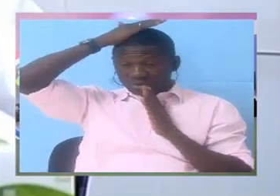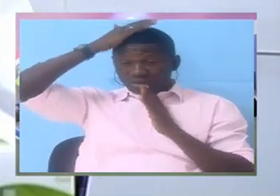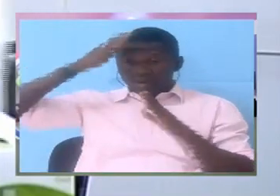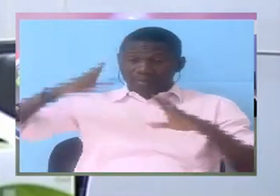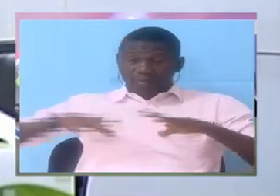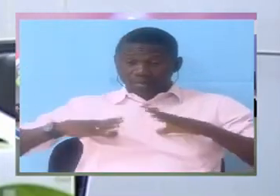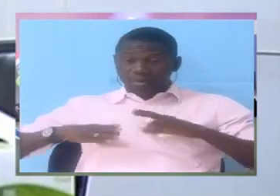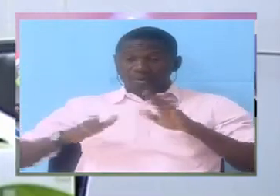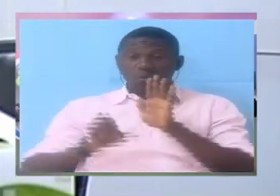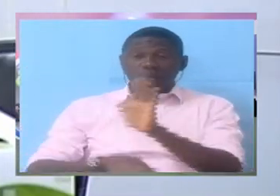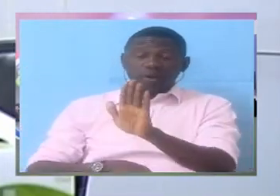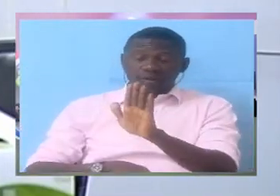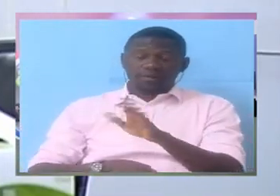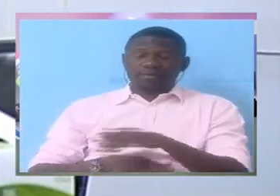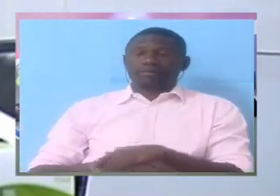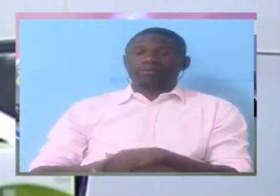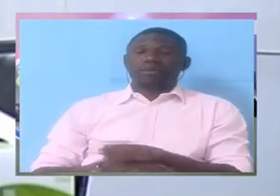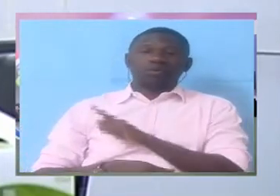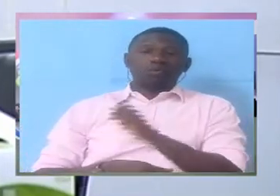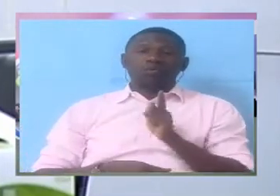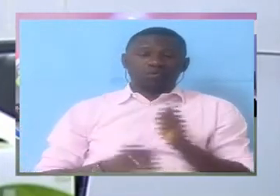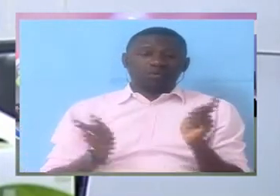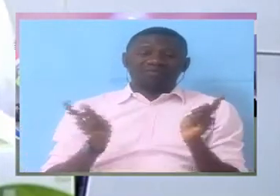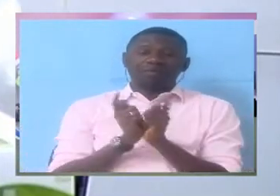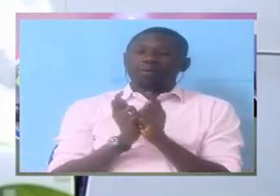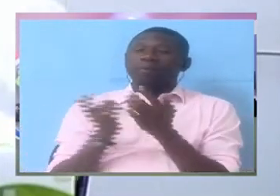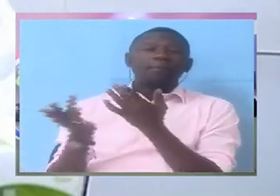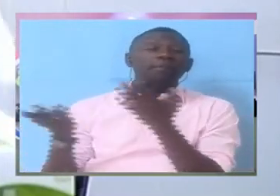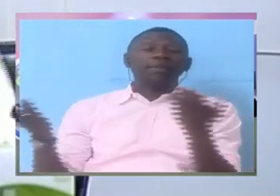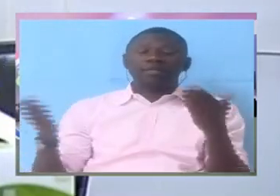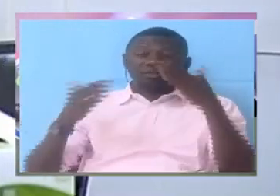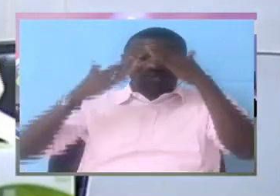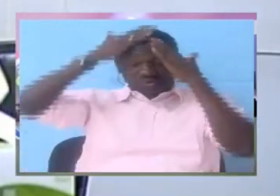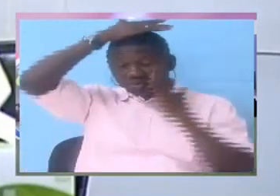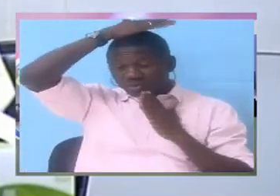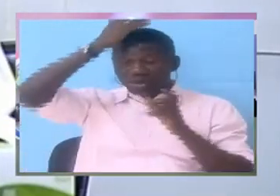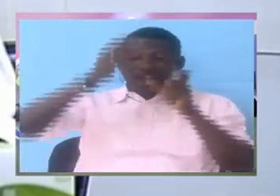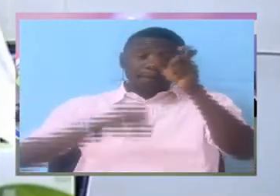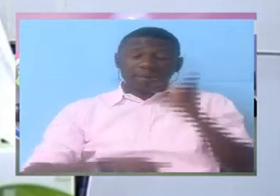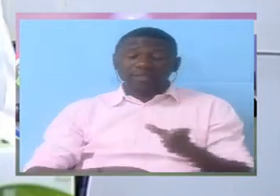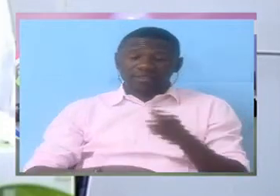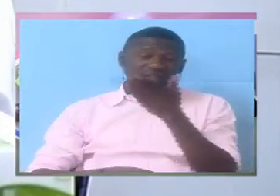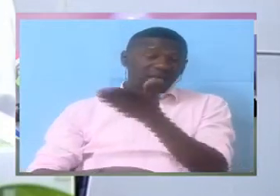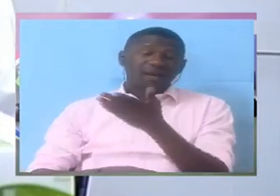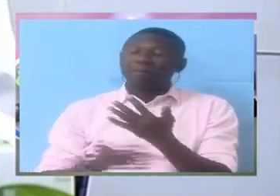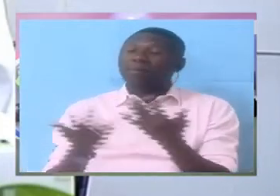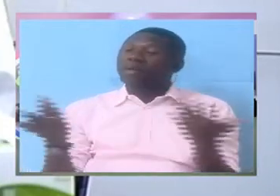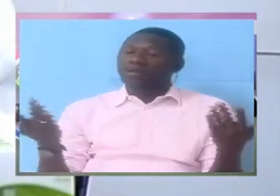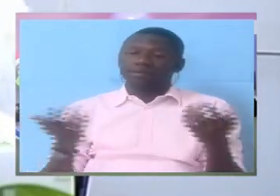kije. We found soldiers, many of them there. Sojarul taraje imo jama.